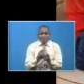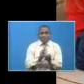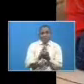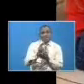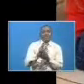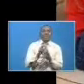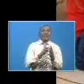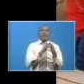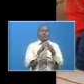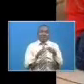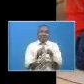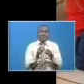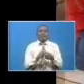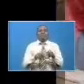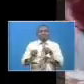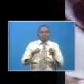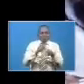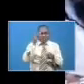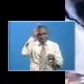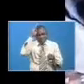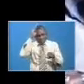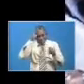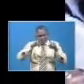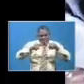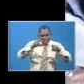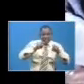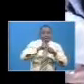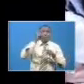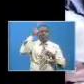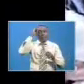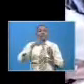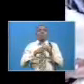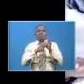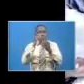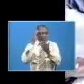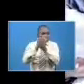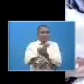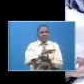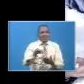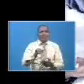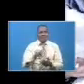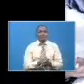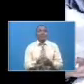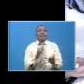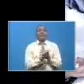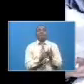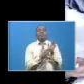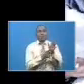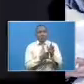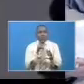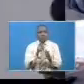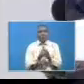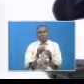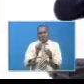in Atlanta also performed brain scans while the men were shown pictures of their children. It showed those with